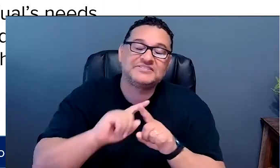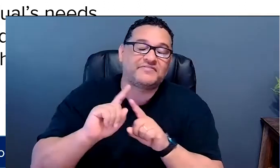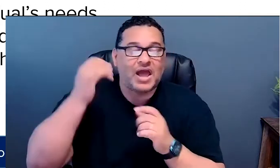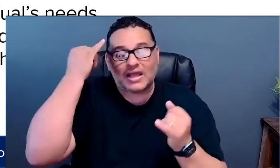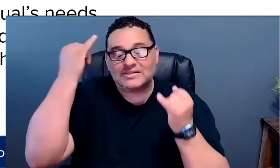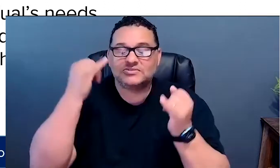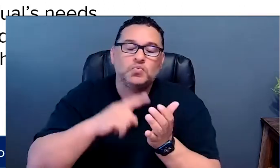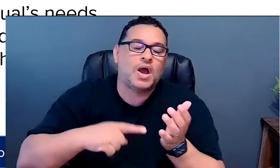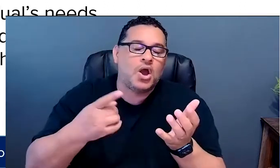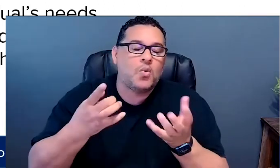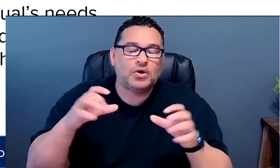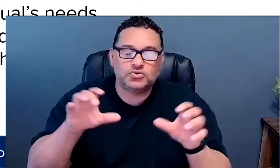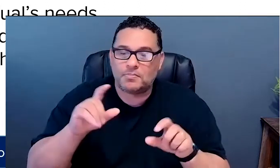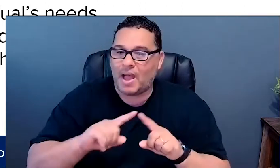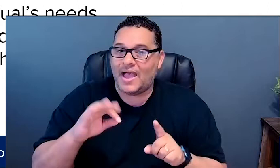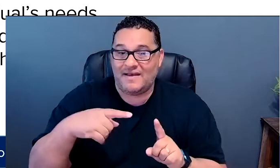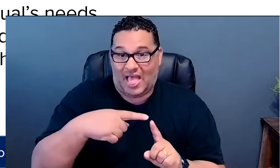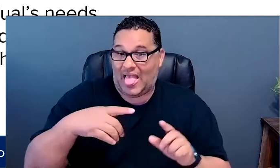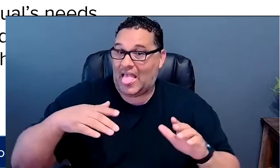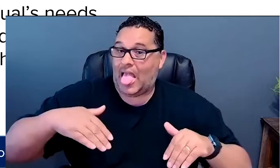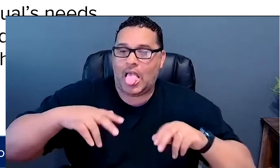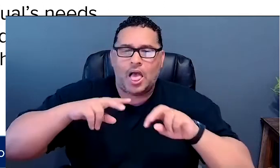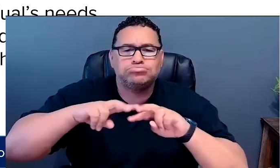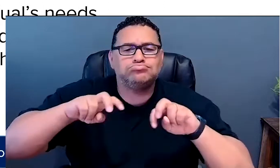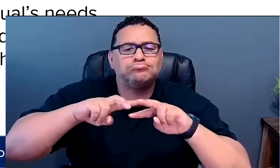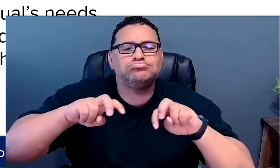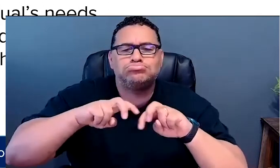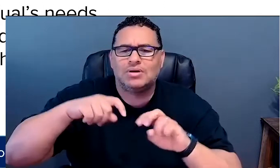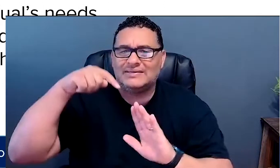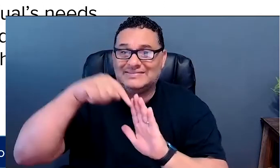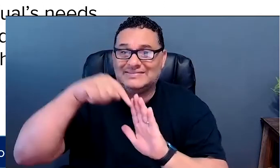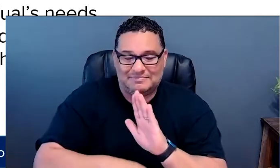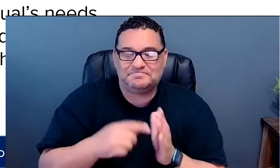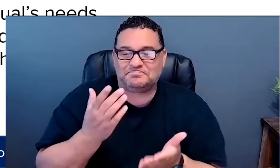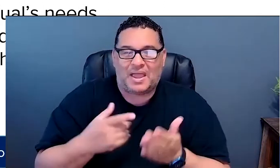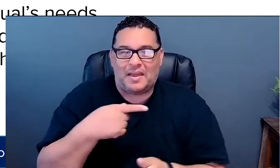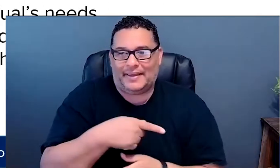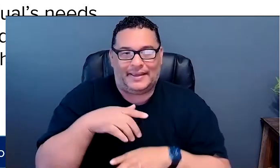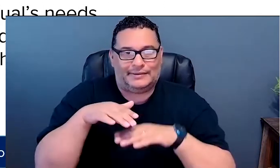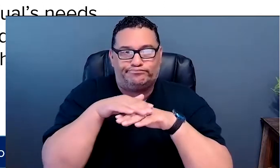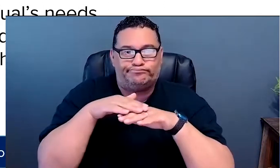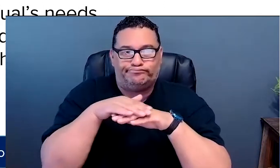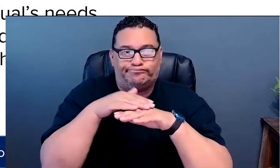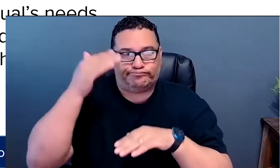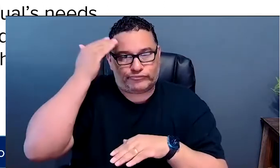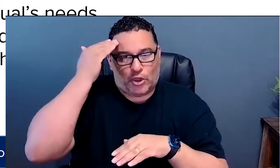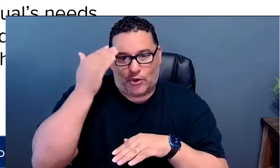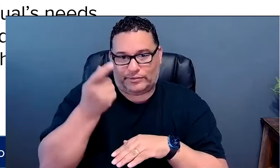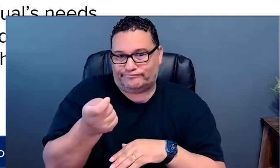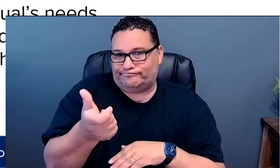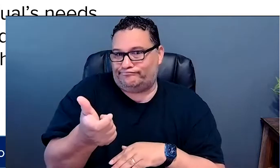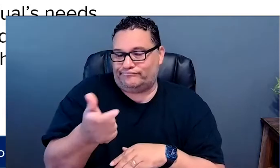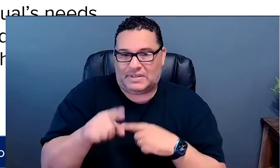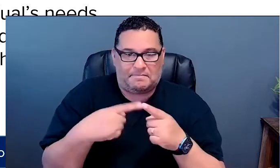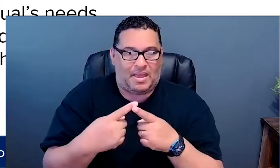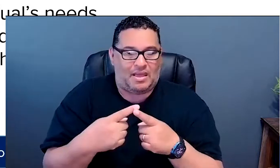thoroughly explored that career, they really may not know enough about that occupation to make